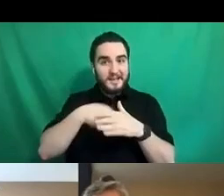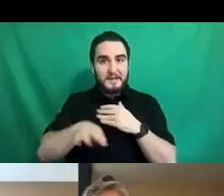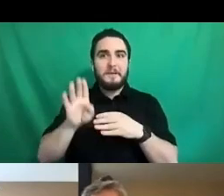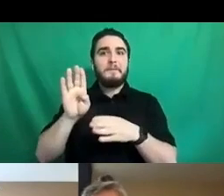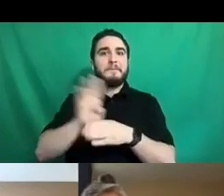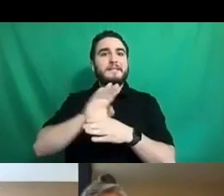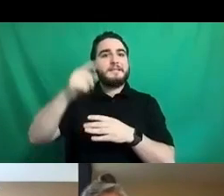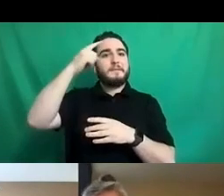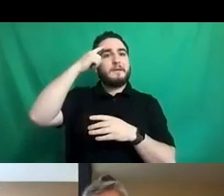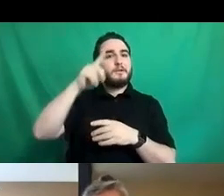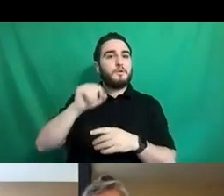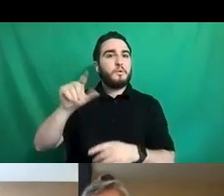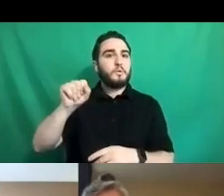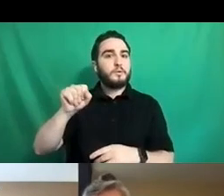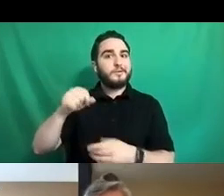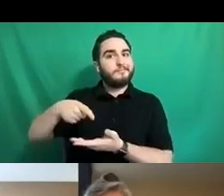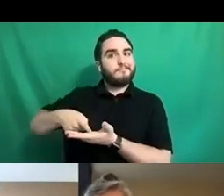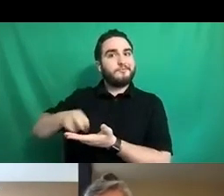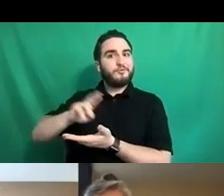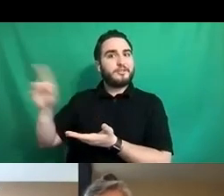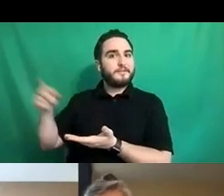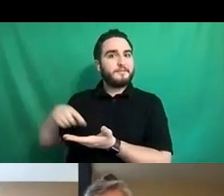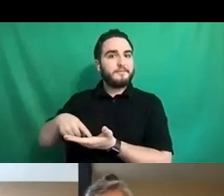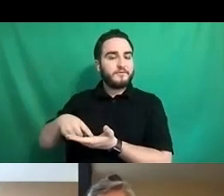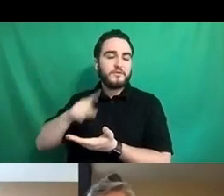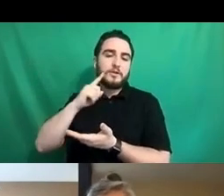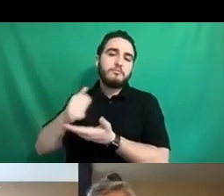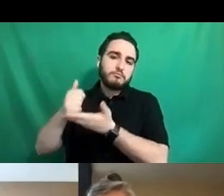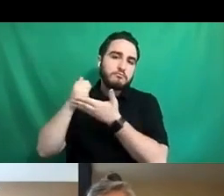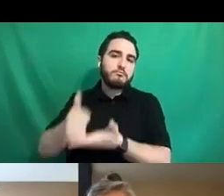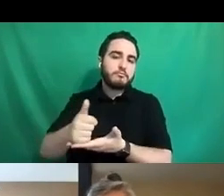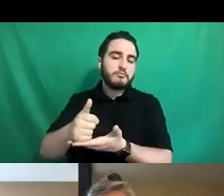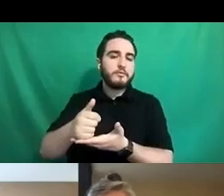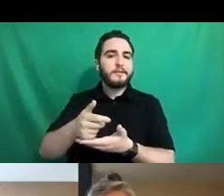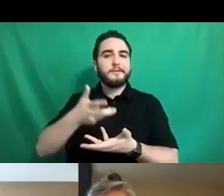prepared on your device is a very helpful interactive